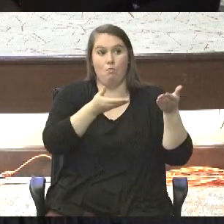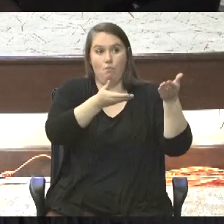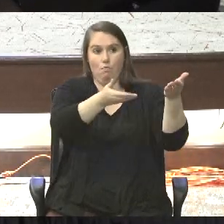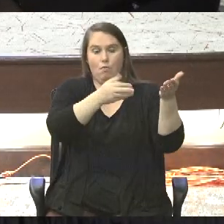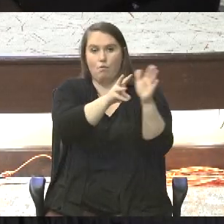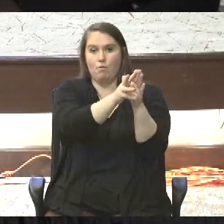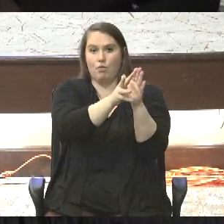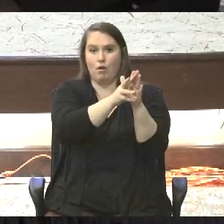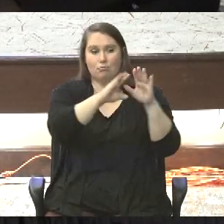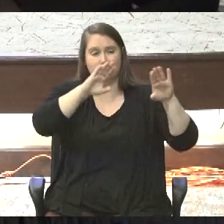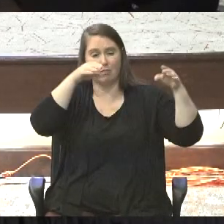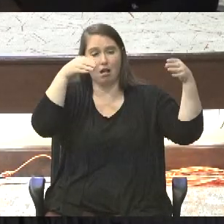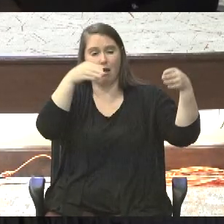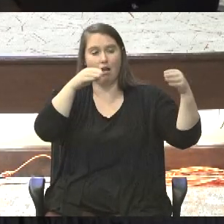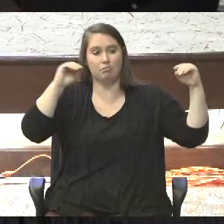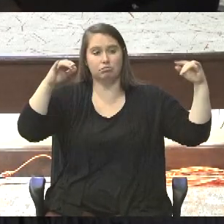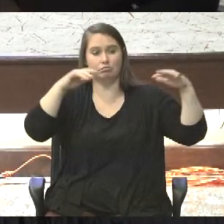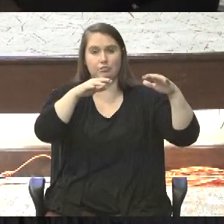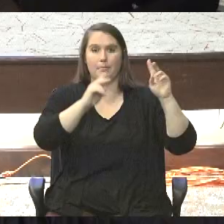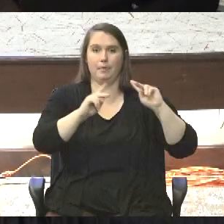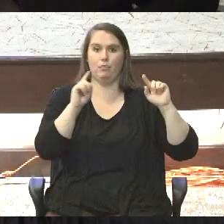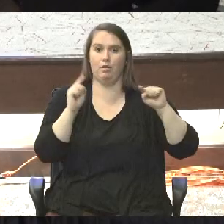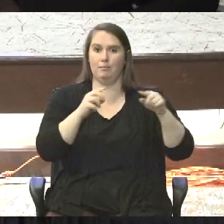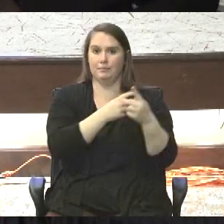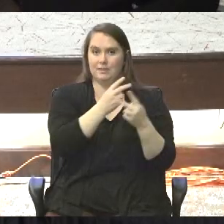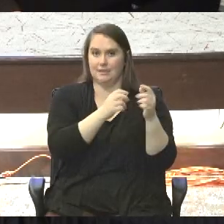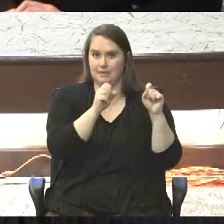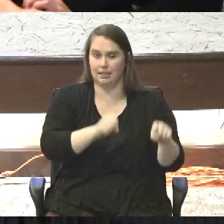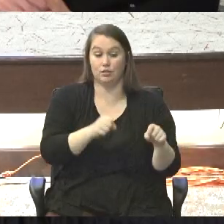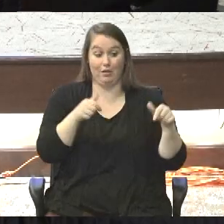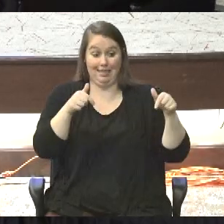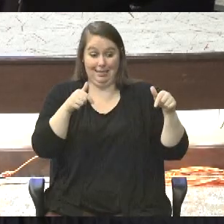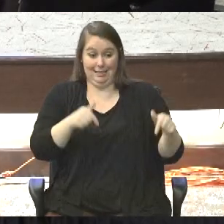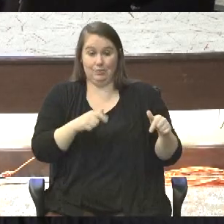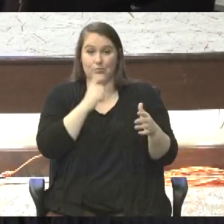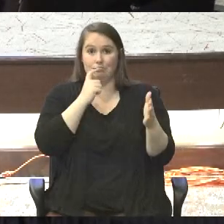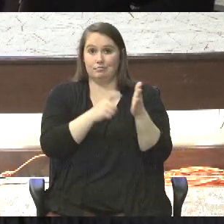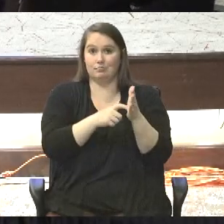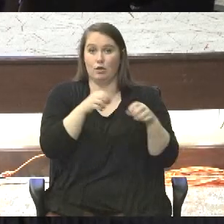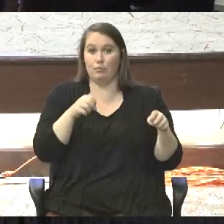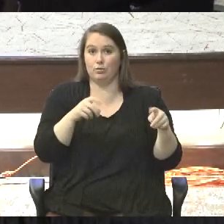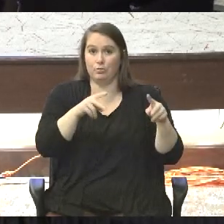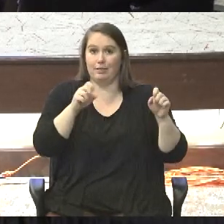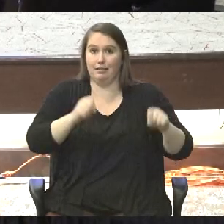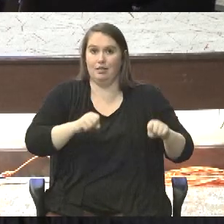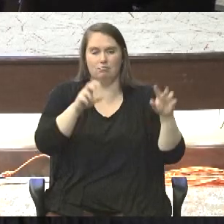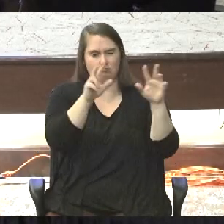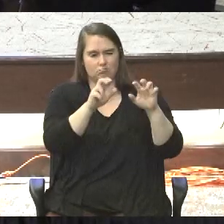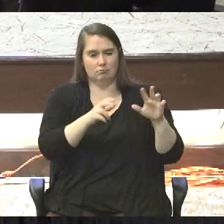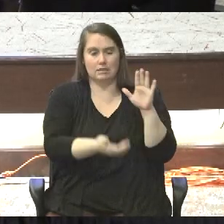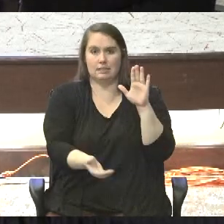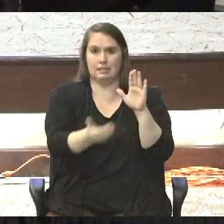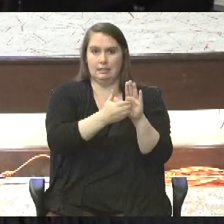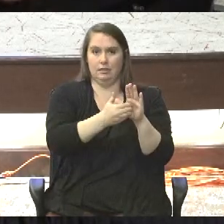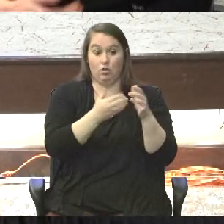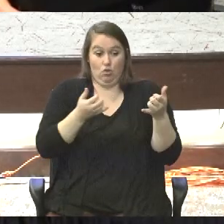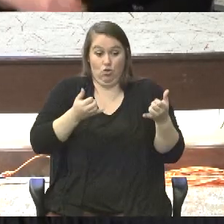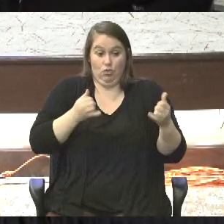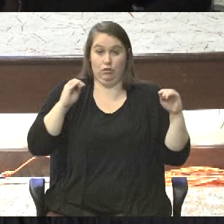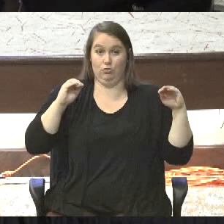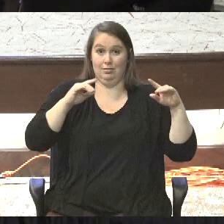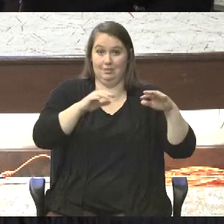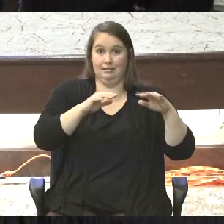premier tourism destination. So with this renewed focus, we recognized an opportunity to reassess Waco's current tourism identity